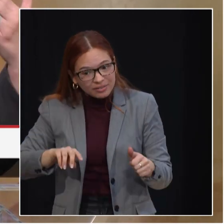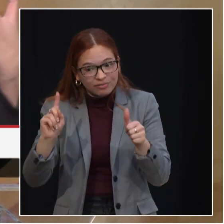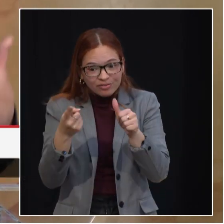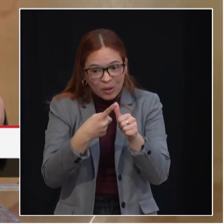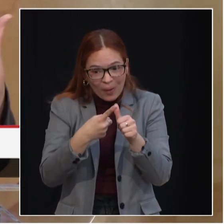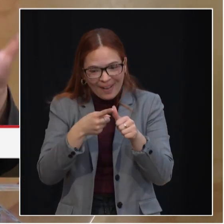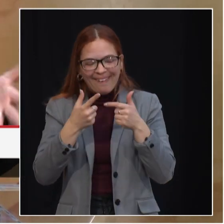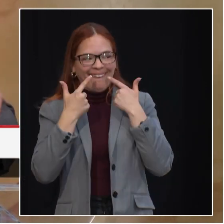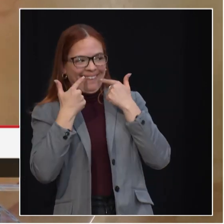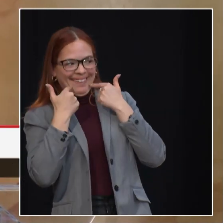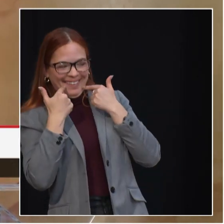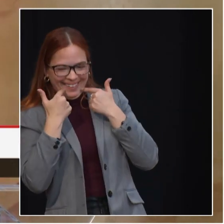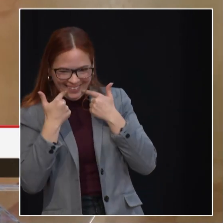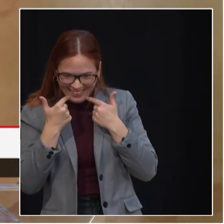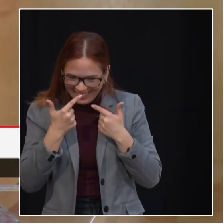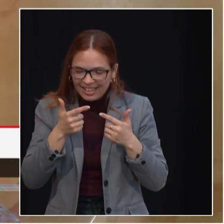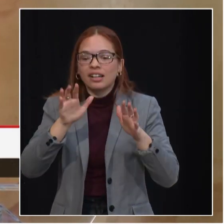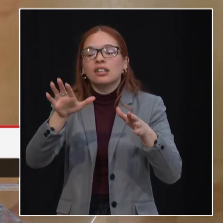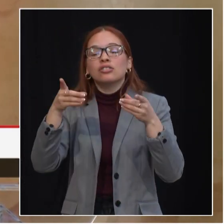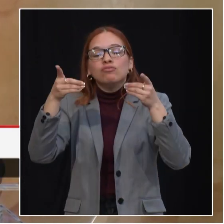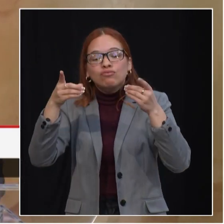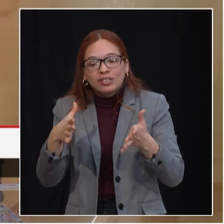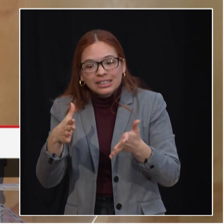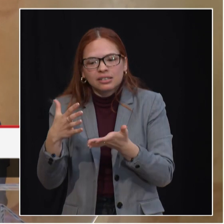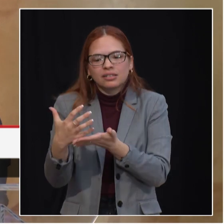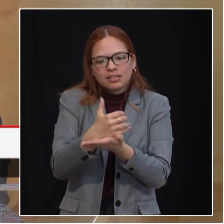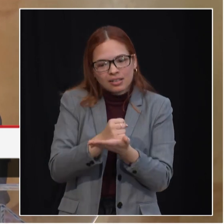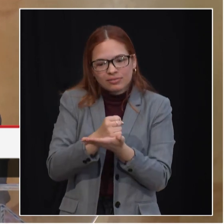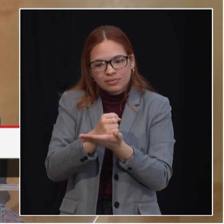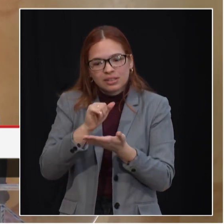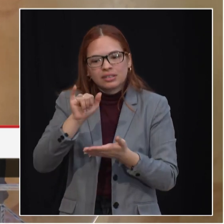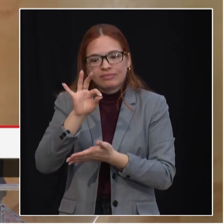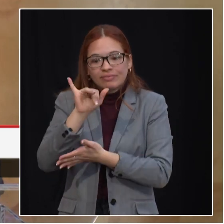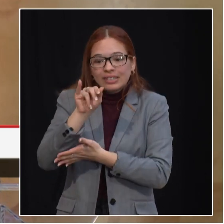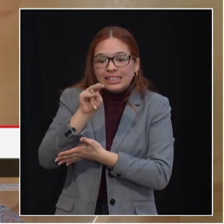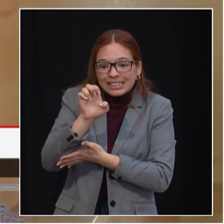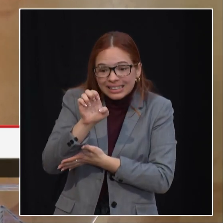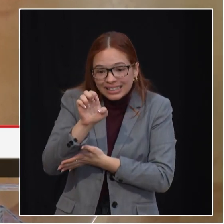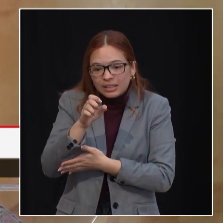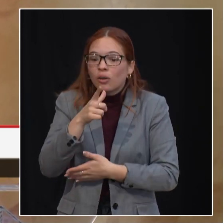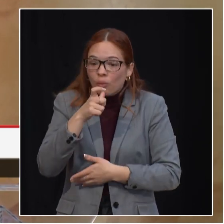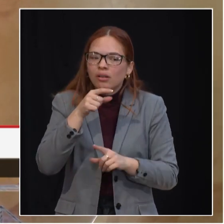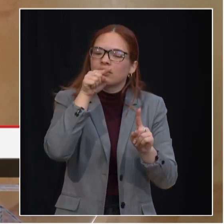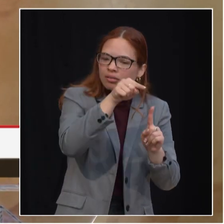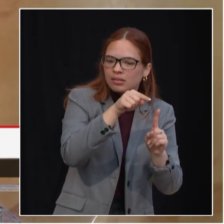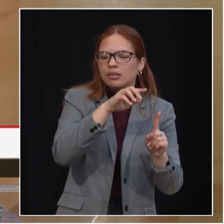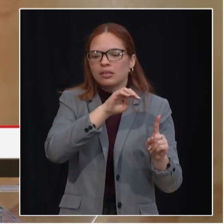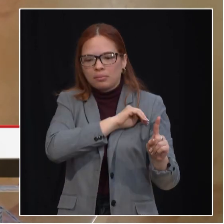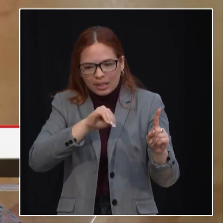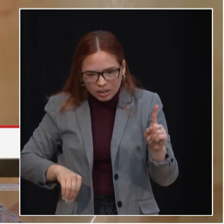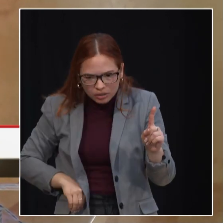I'm the first director to collect that fine on the mayor's behalf and put it back into the pockets of small business.